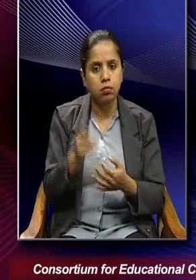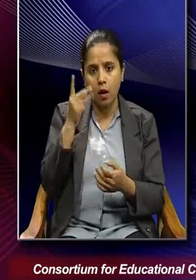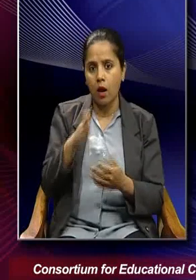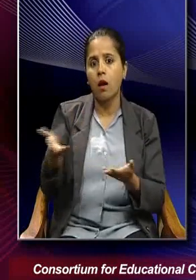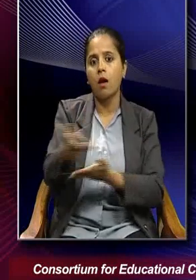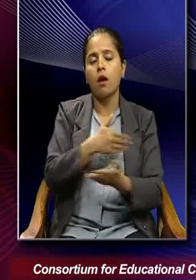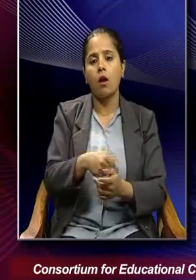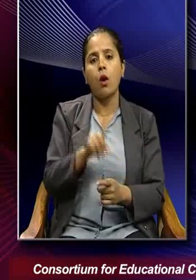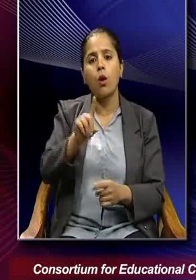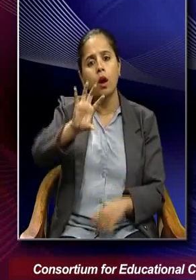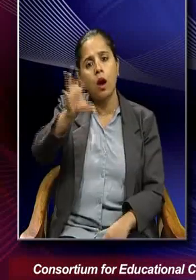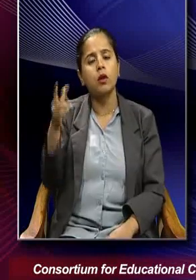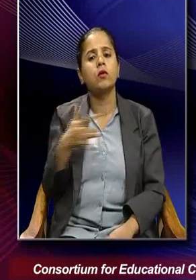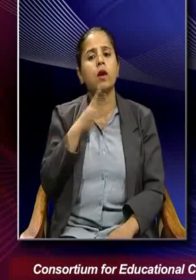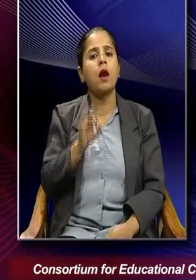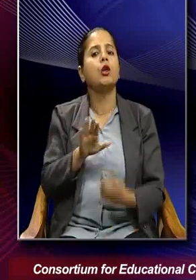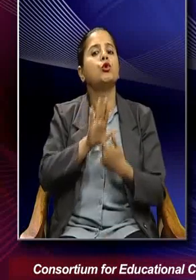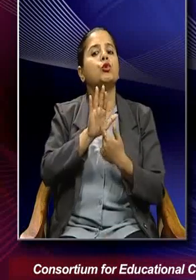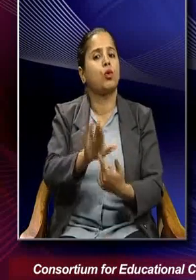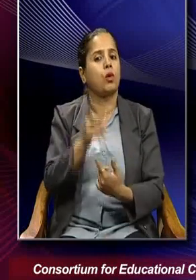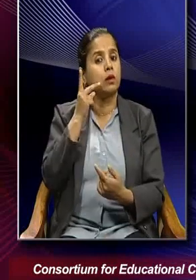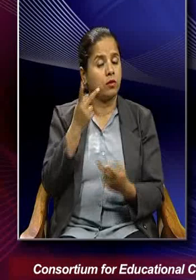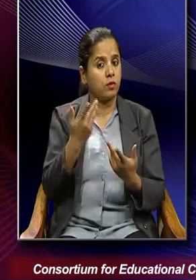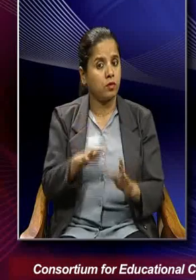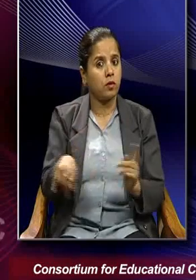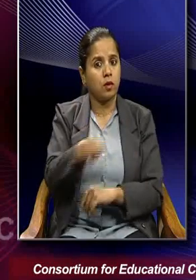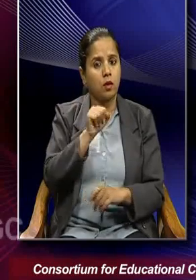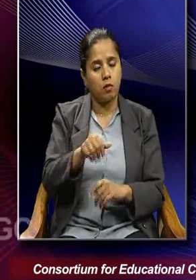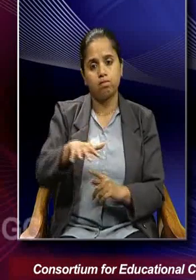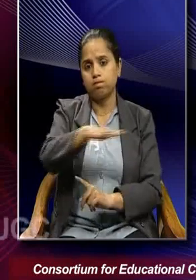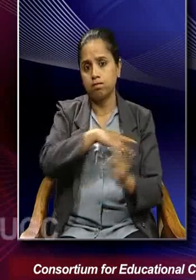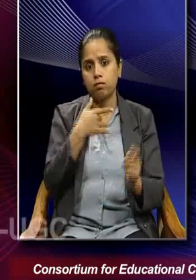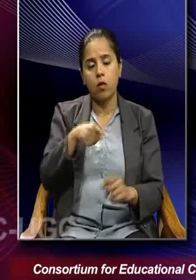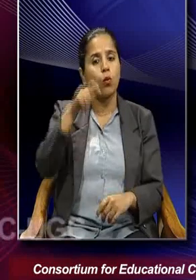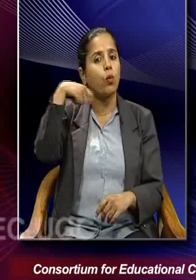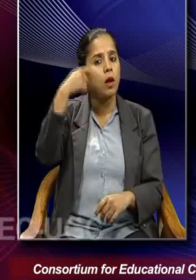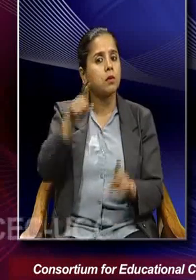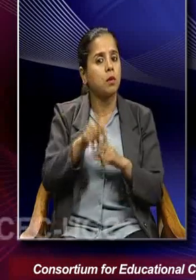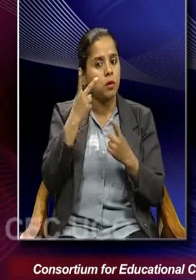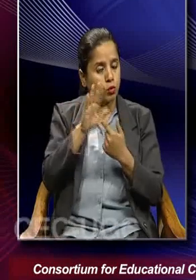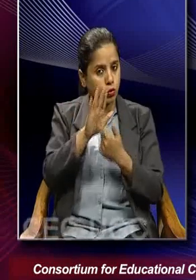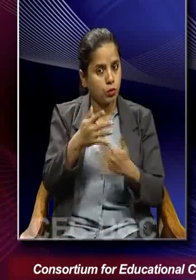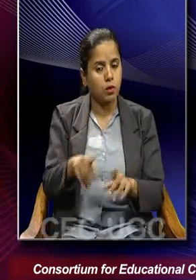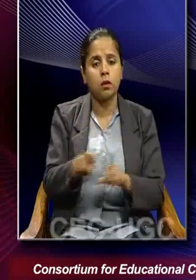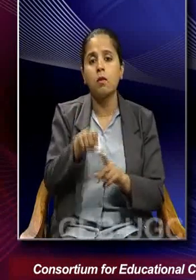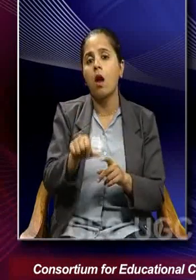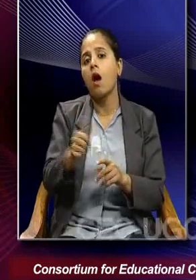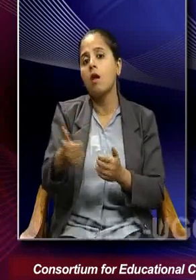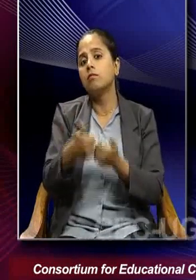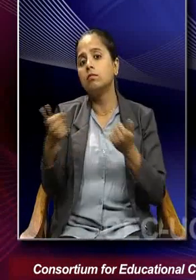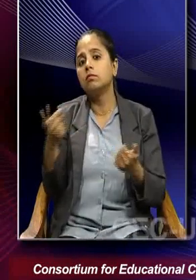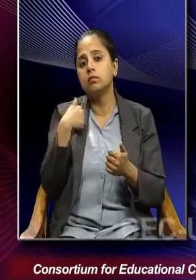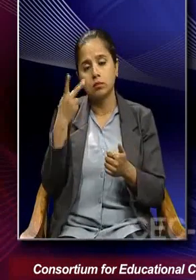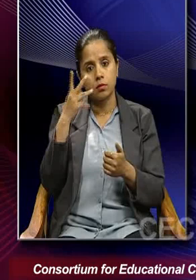one's own country is also being shown in this particular film. Apart from that, we also have seen